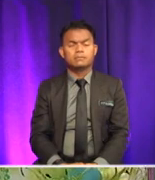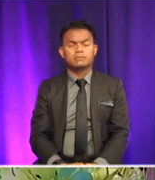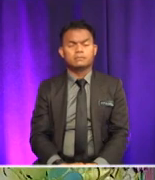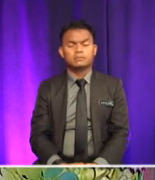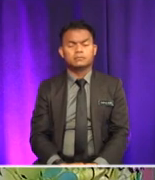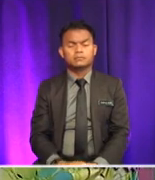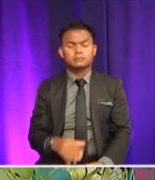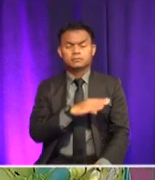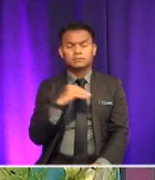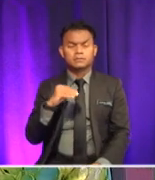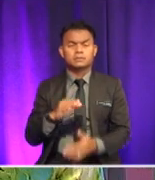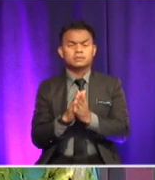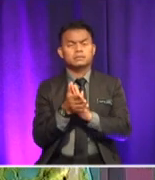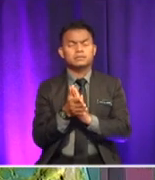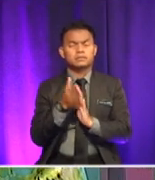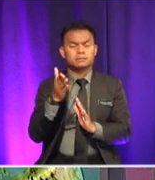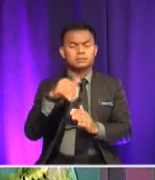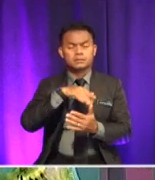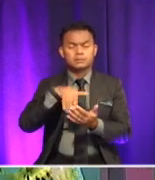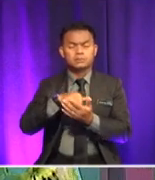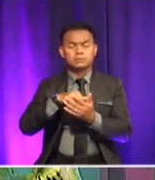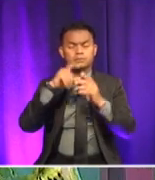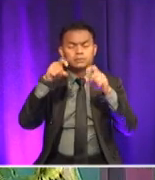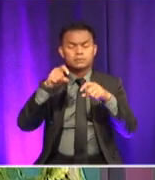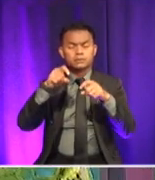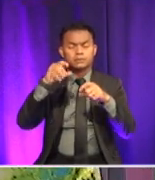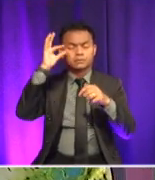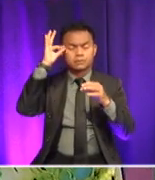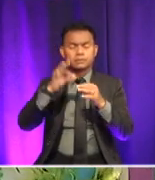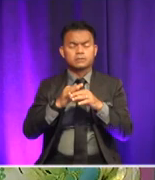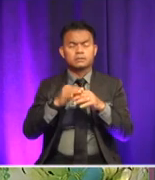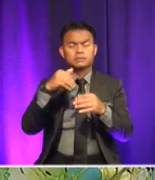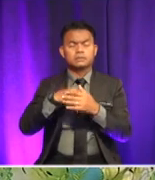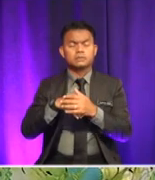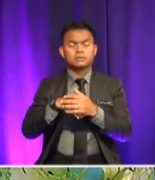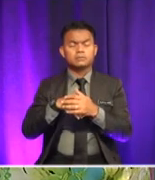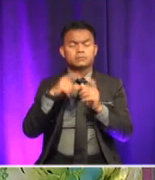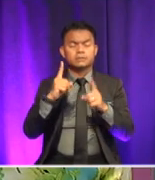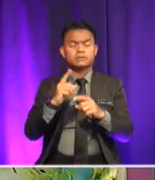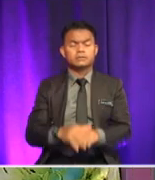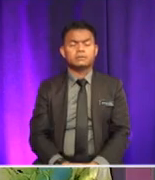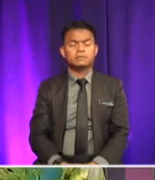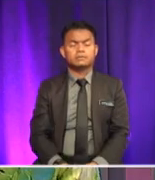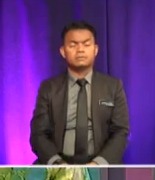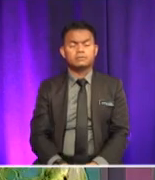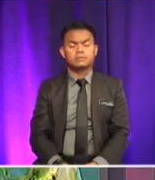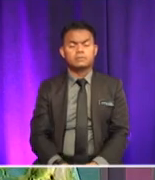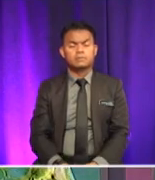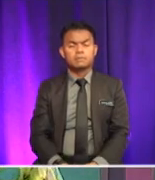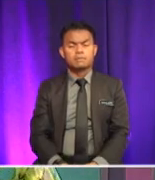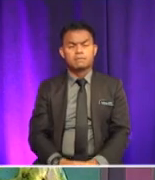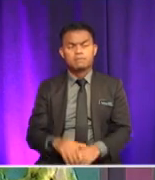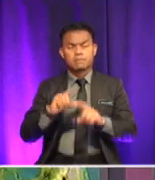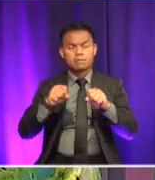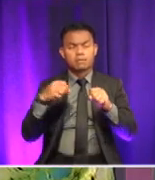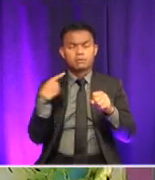so, they have to focus on this part, okay? Now, I like to ask the girls, can you go beyond